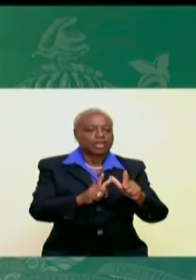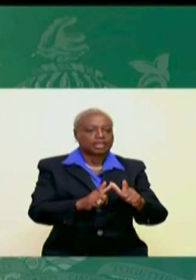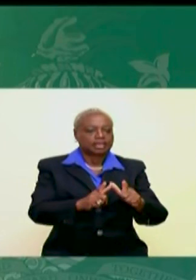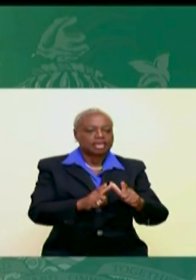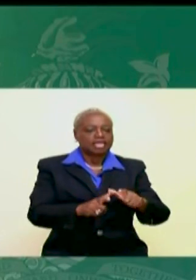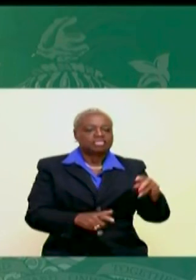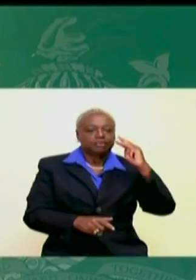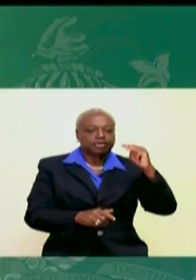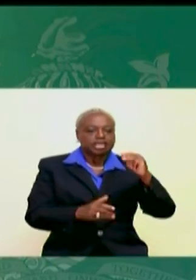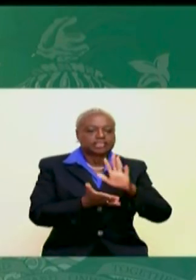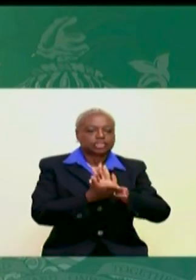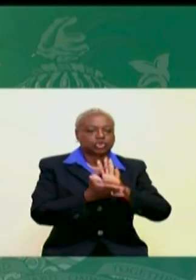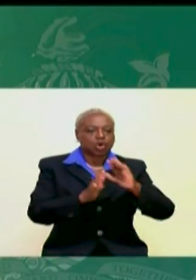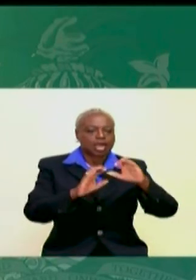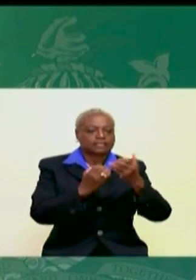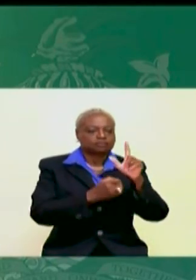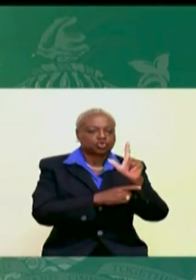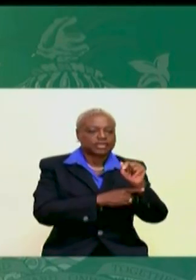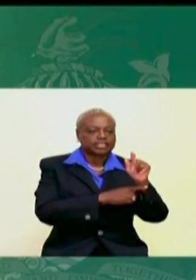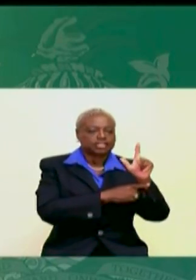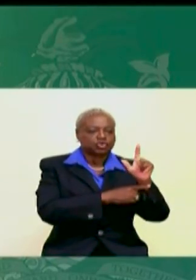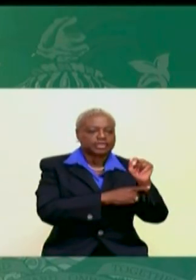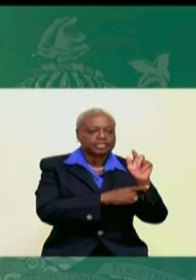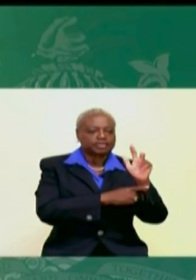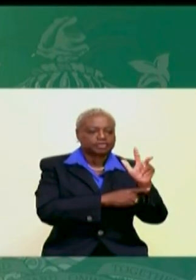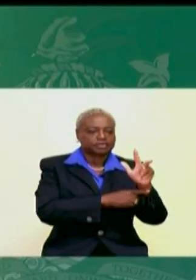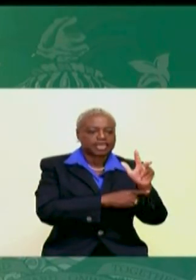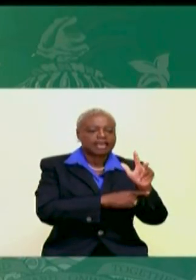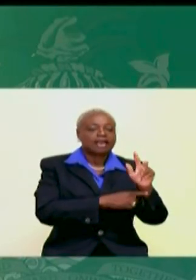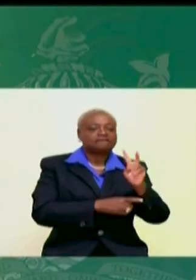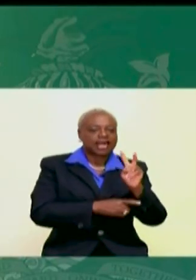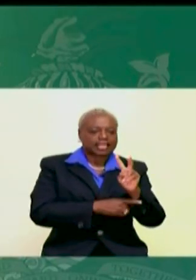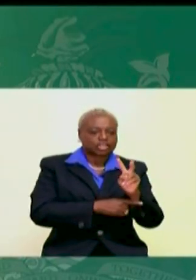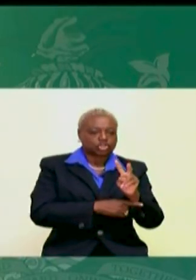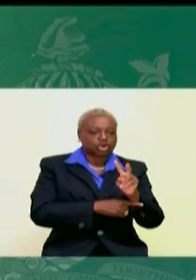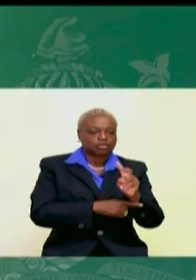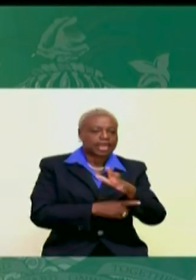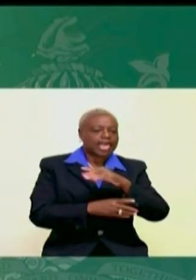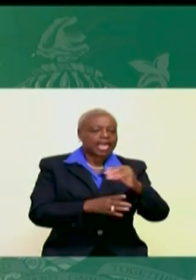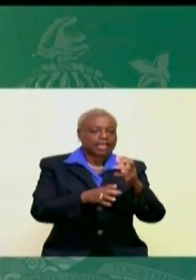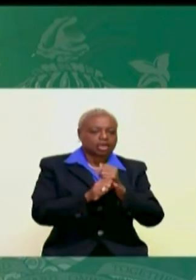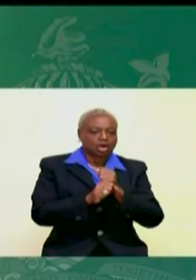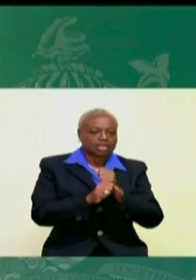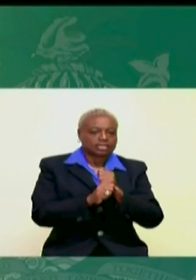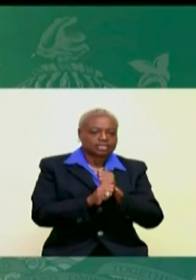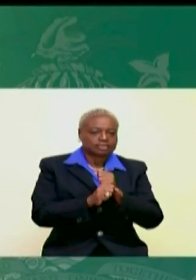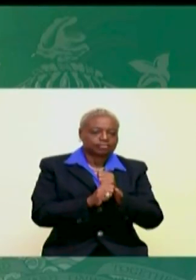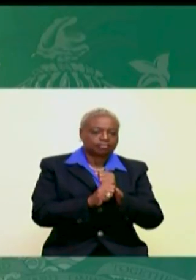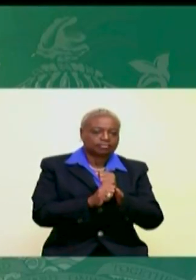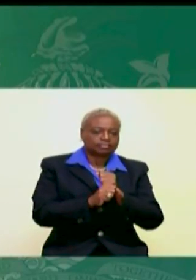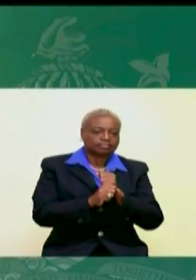School Class of 2023 valedictorian and received